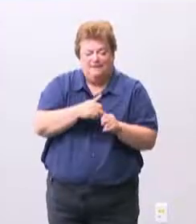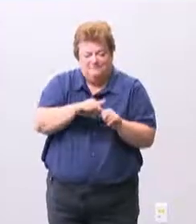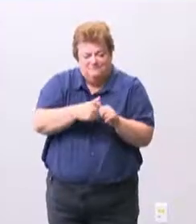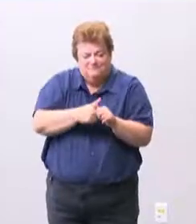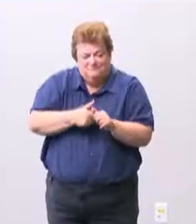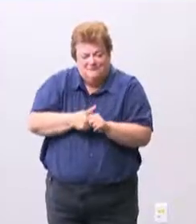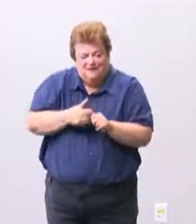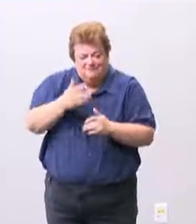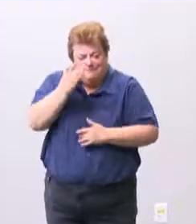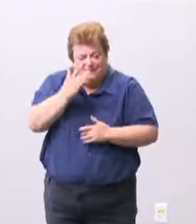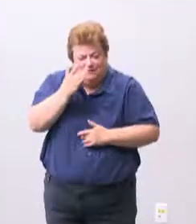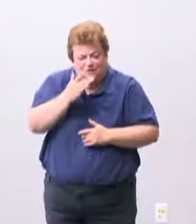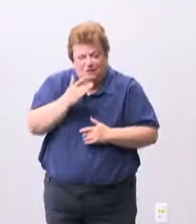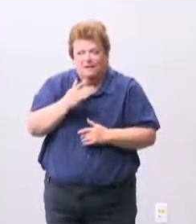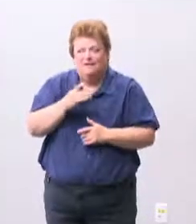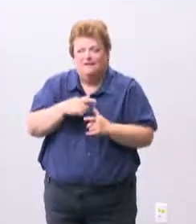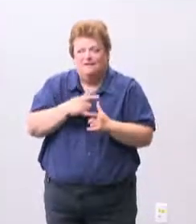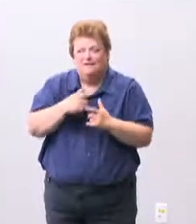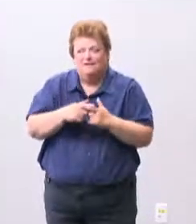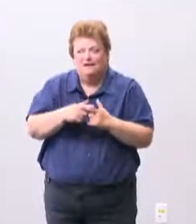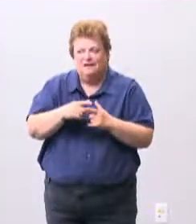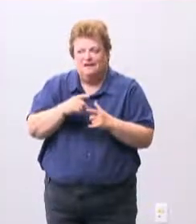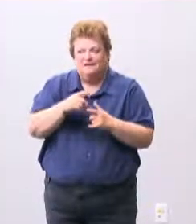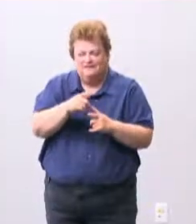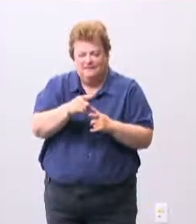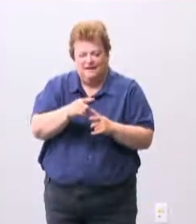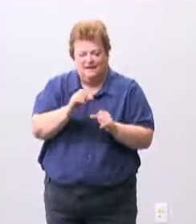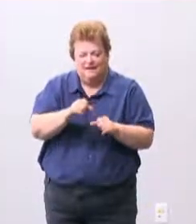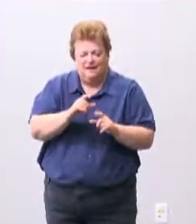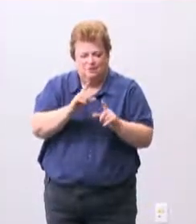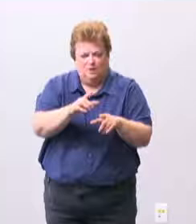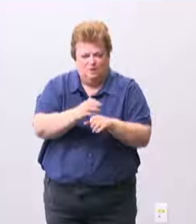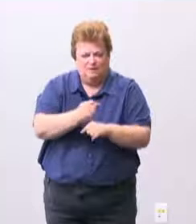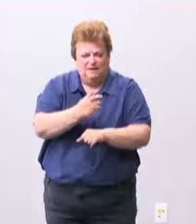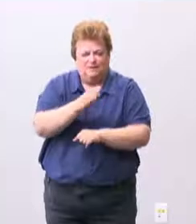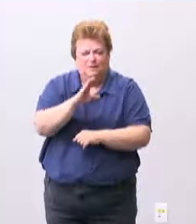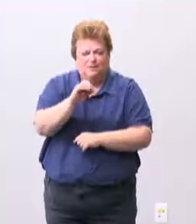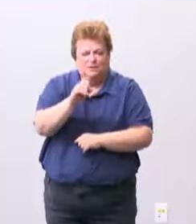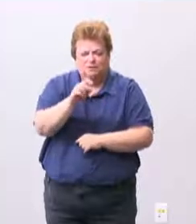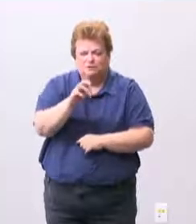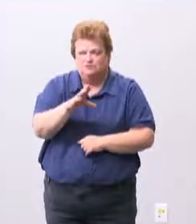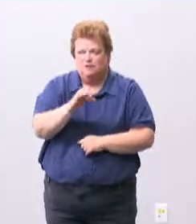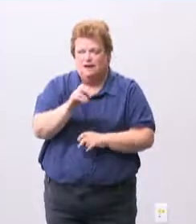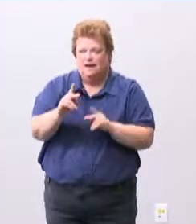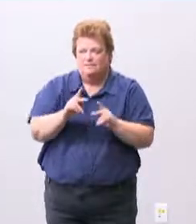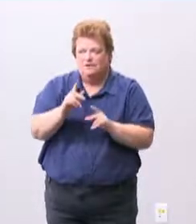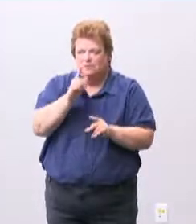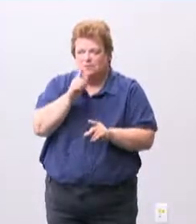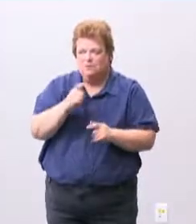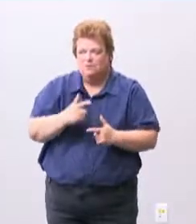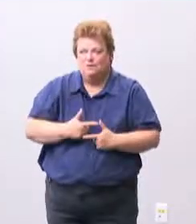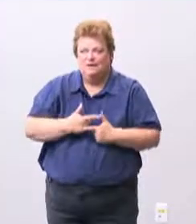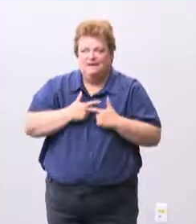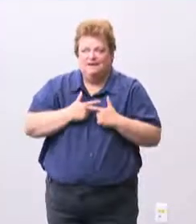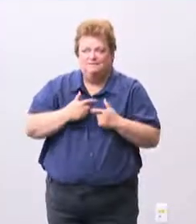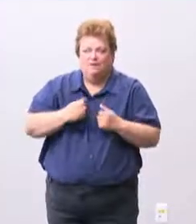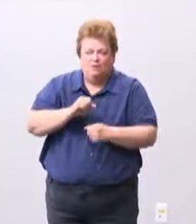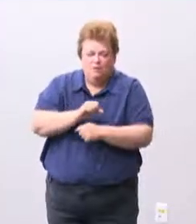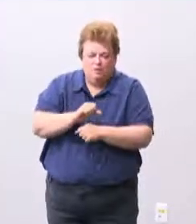of severe outcomes from COVID-19, and for people who work or live in high-risk